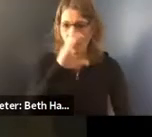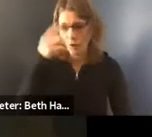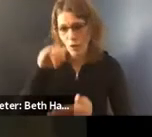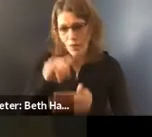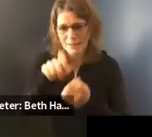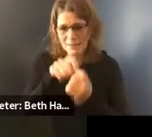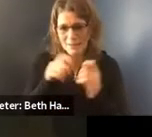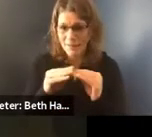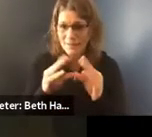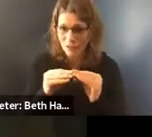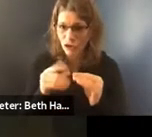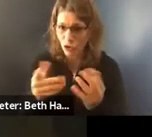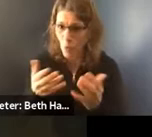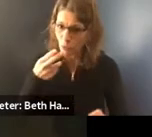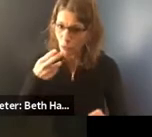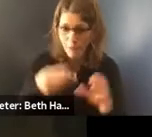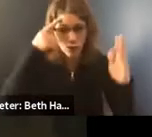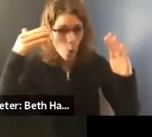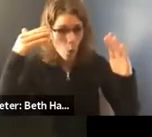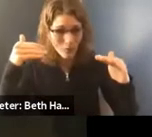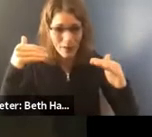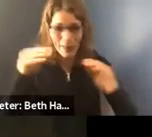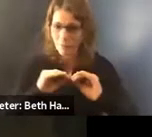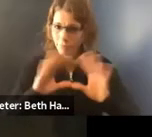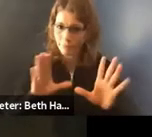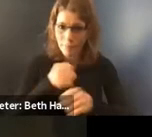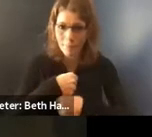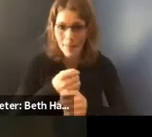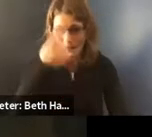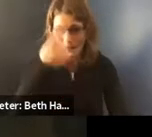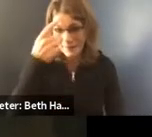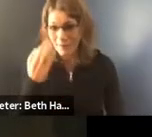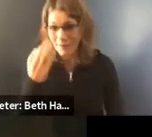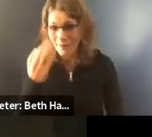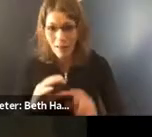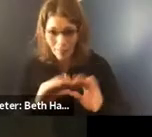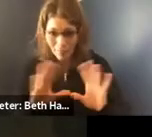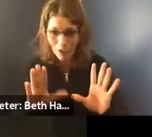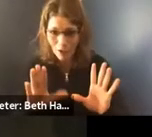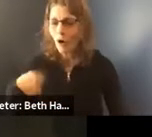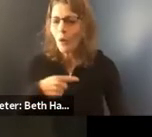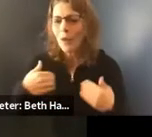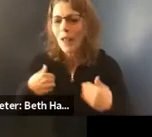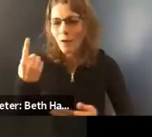hope that made sense. And then if not, we have the entire week to figure things out.